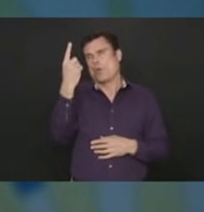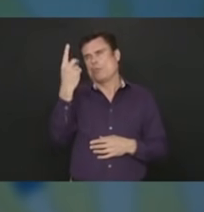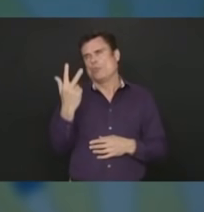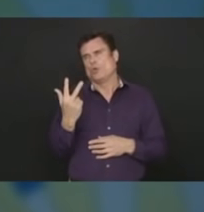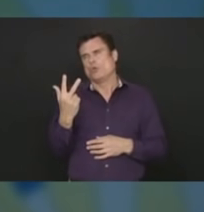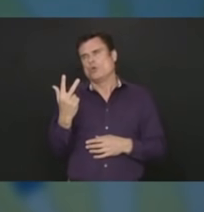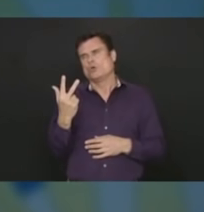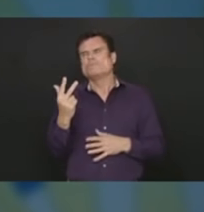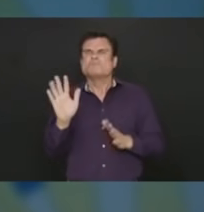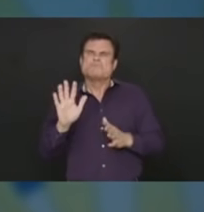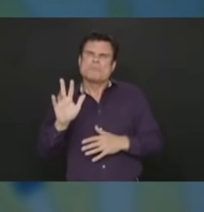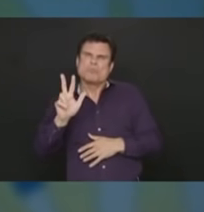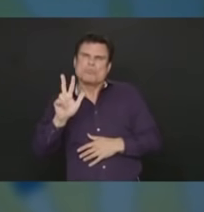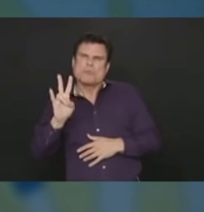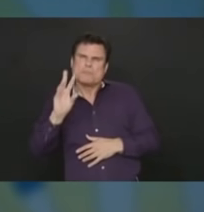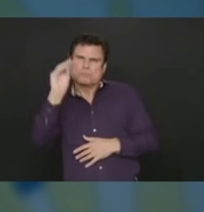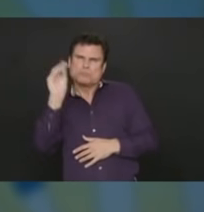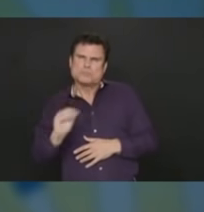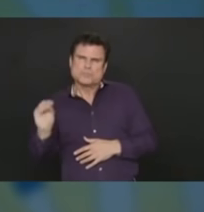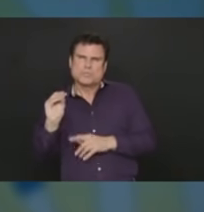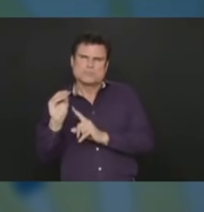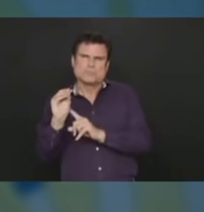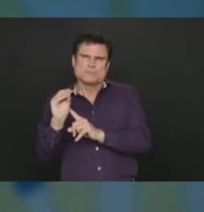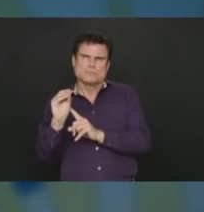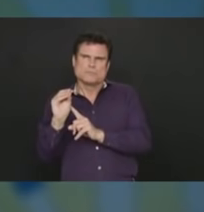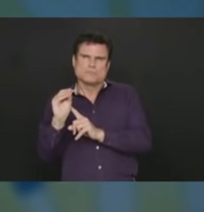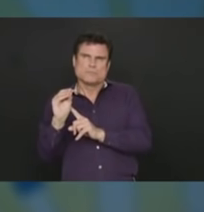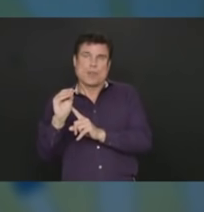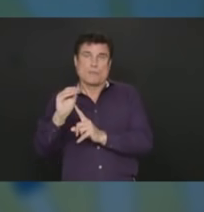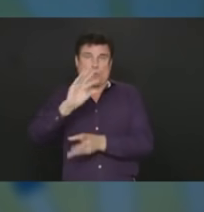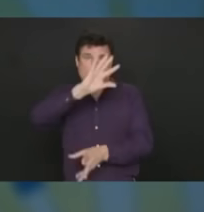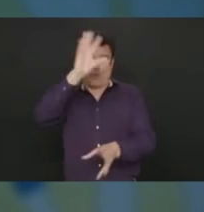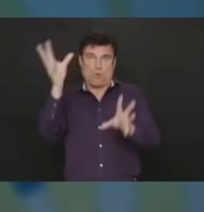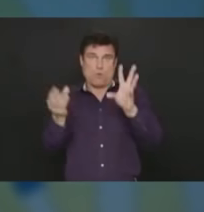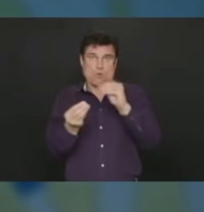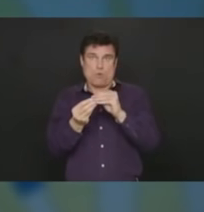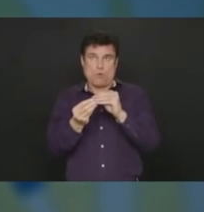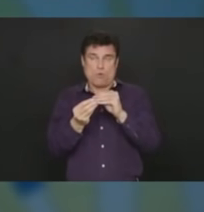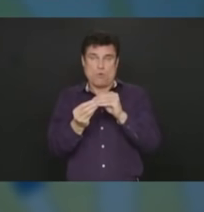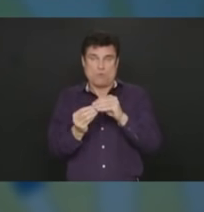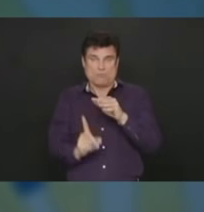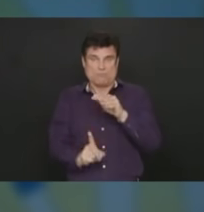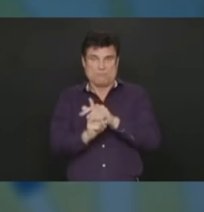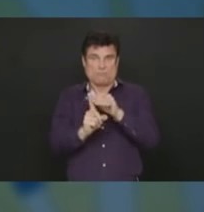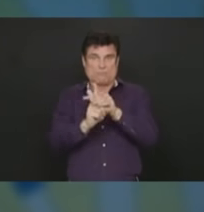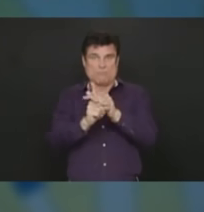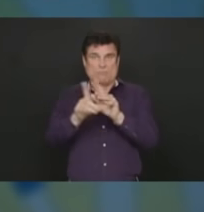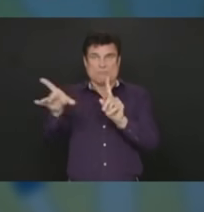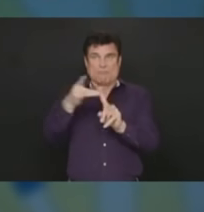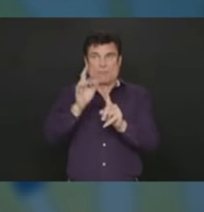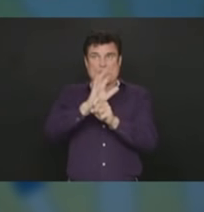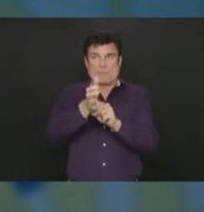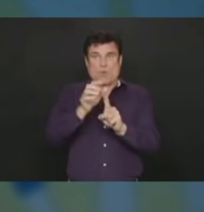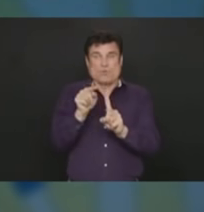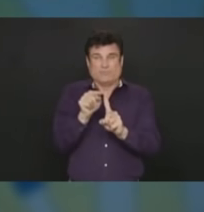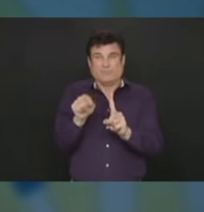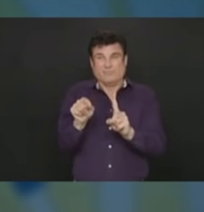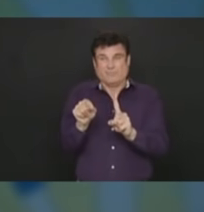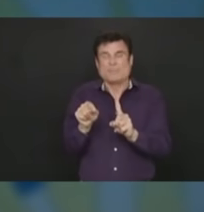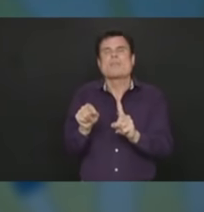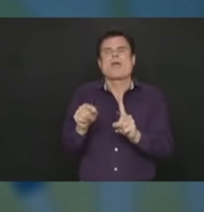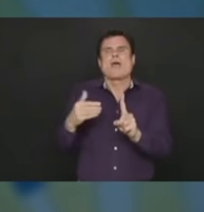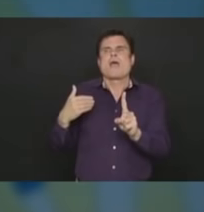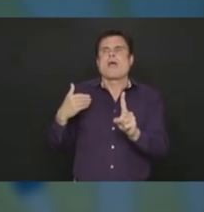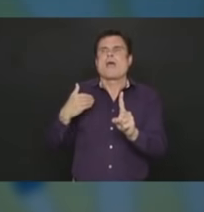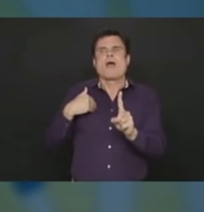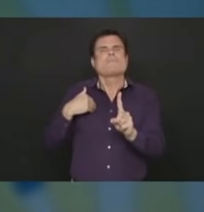least one chronic condition. But you were much more likely to end up in hospital. About 2/3 of people who ended up in hospital had at